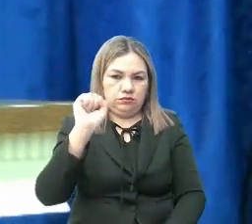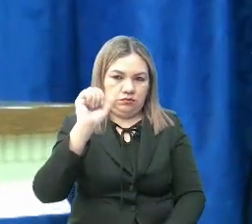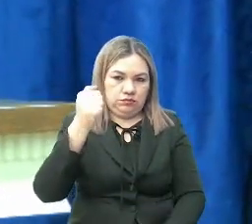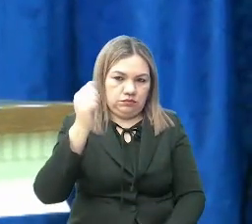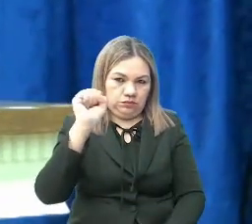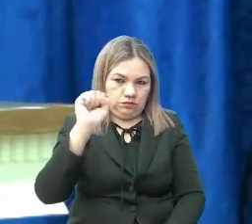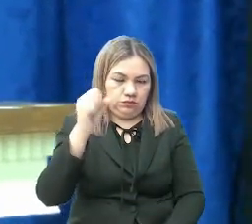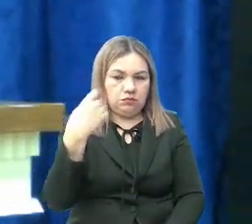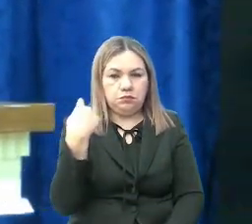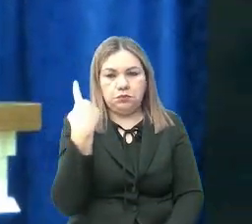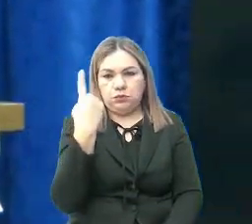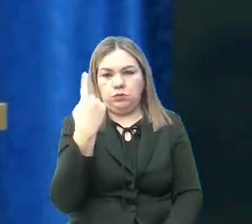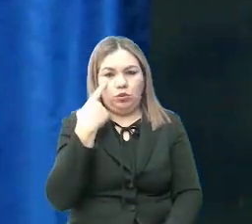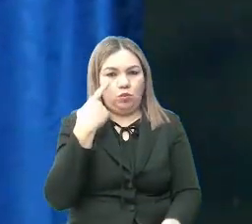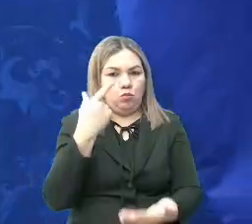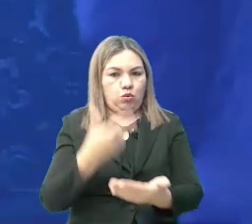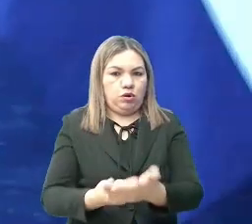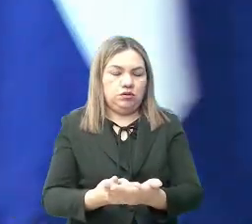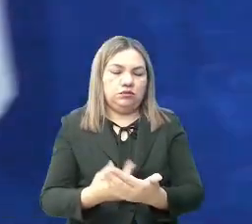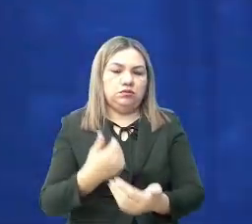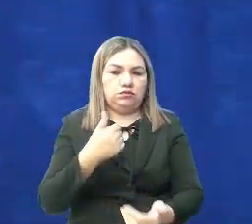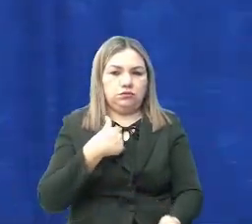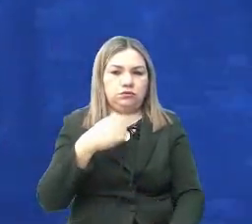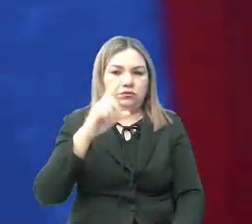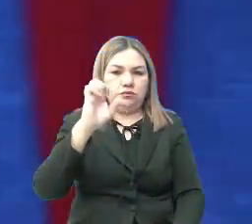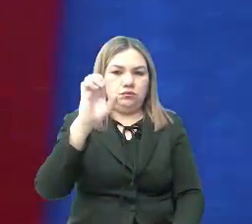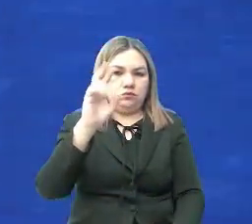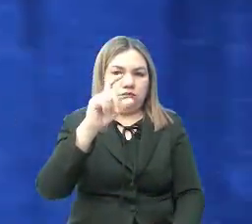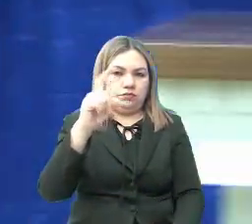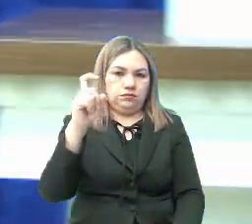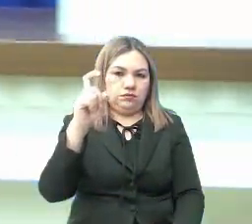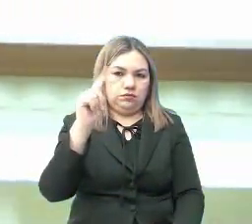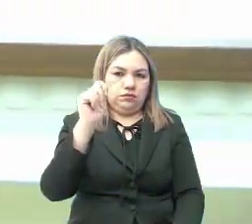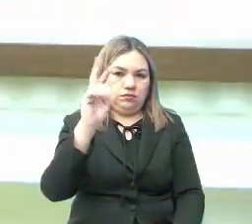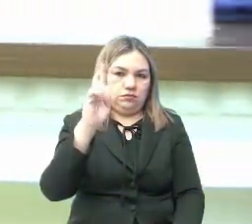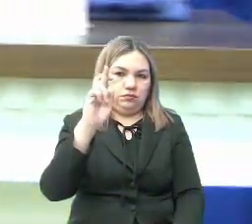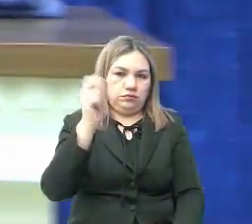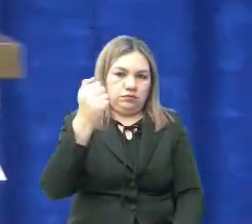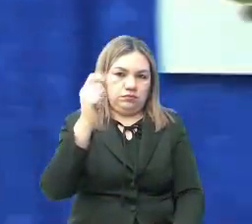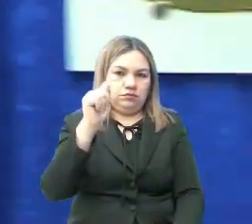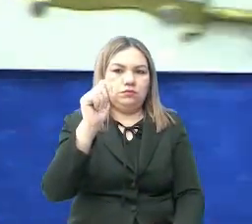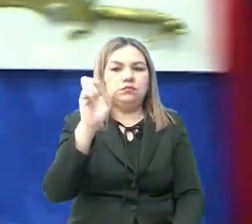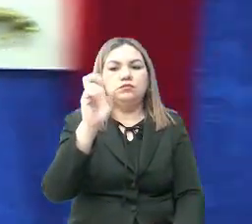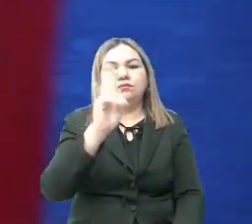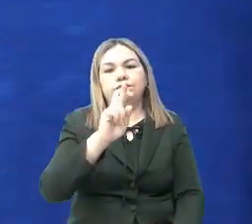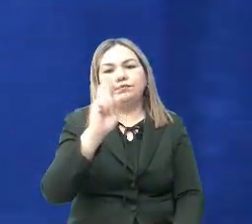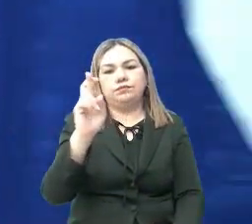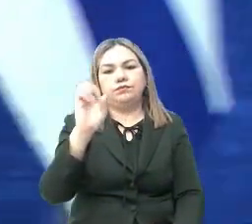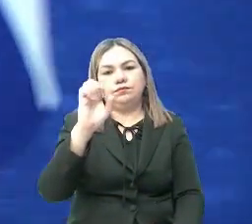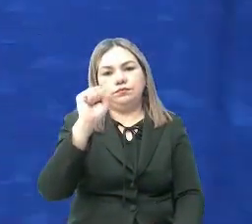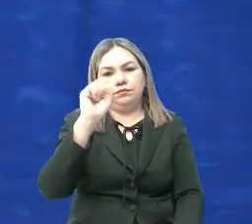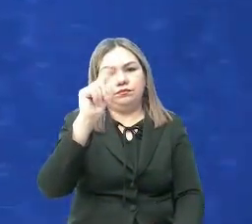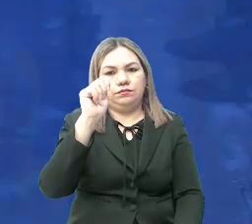first thing that started to reveal to me that I am a UFO.